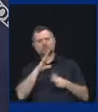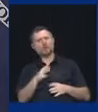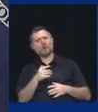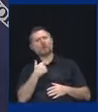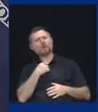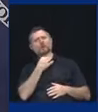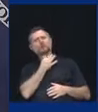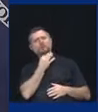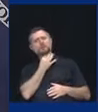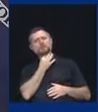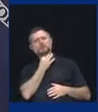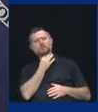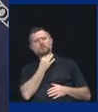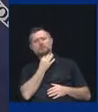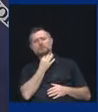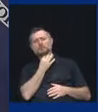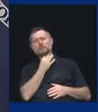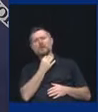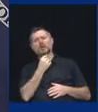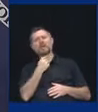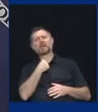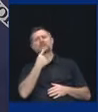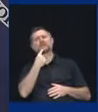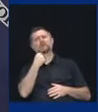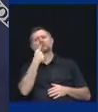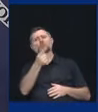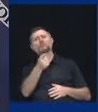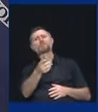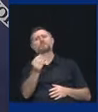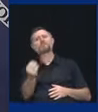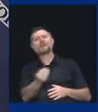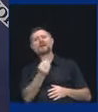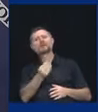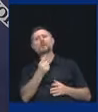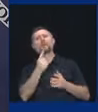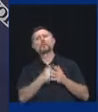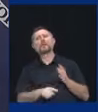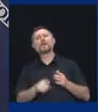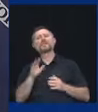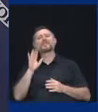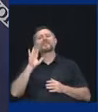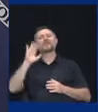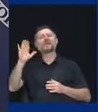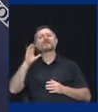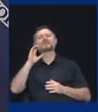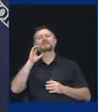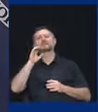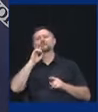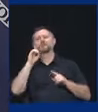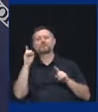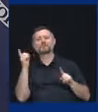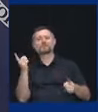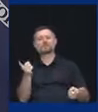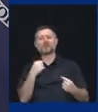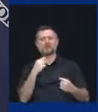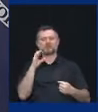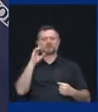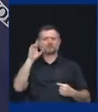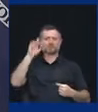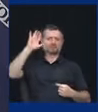what my first question. I said we would tell you Monday what the CDC said, and if the CDC had